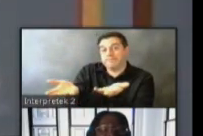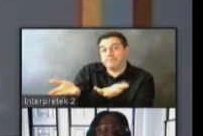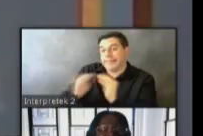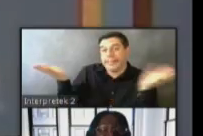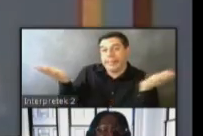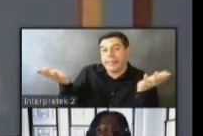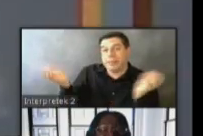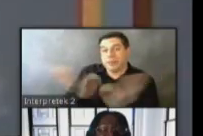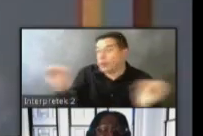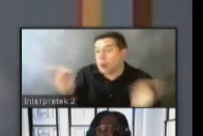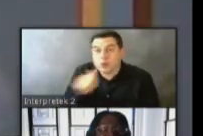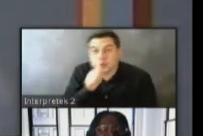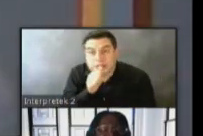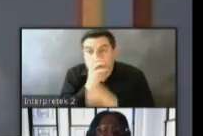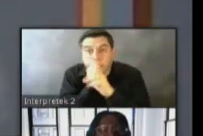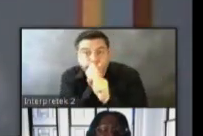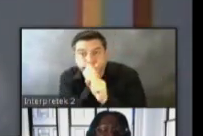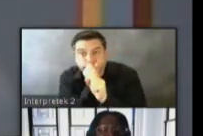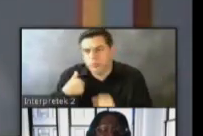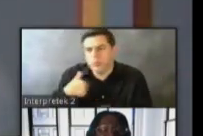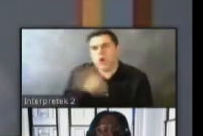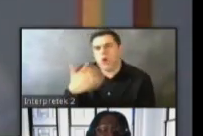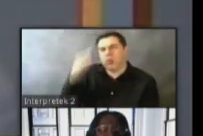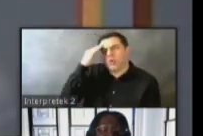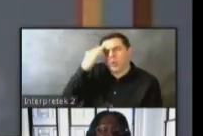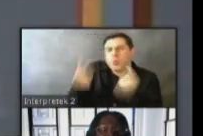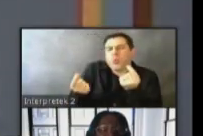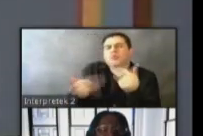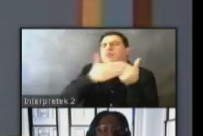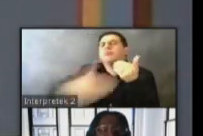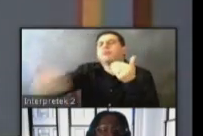that we know the work ahead of us and are doing some of that work.